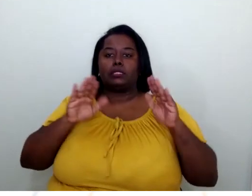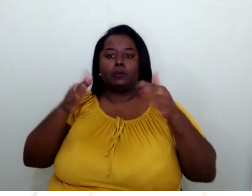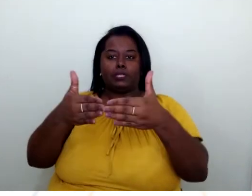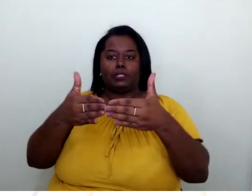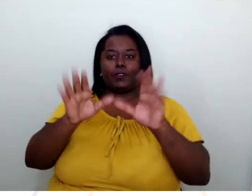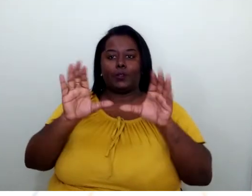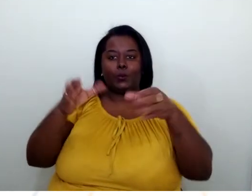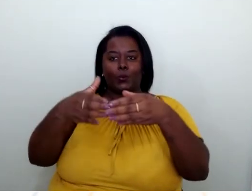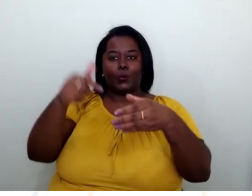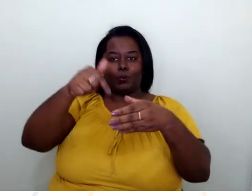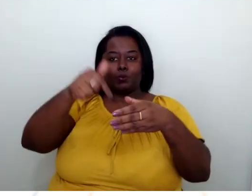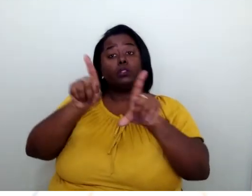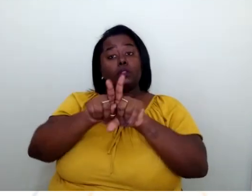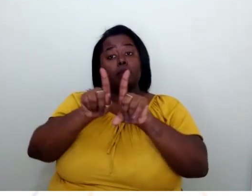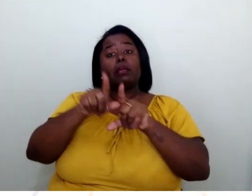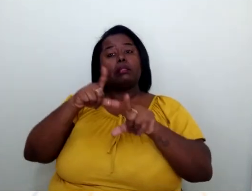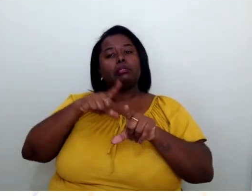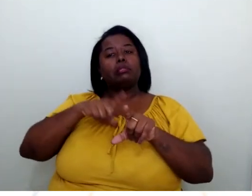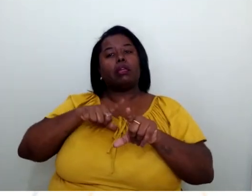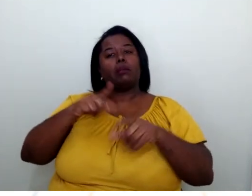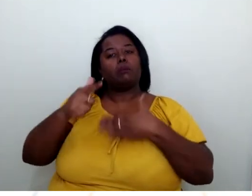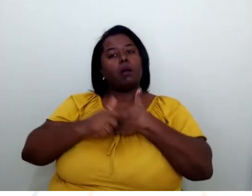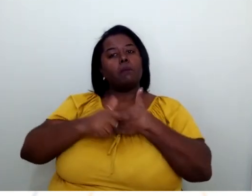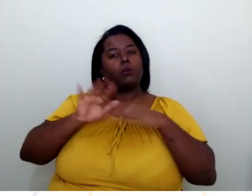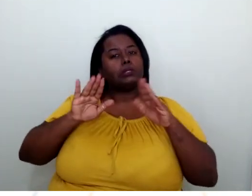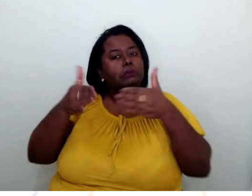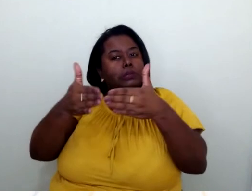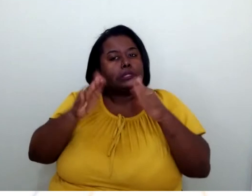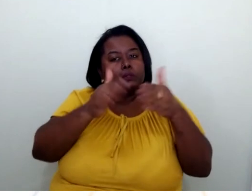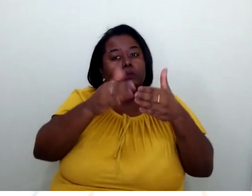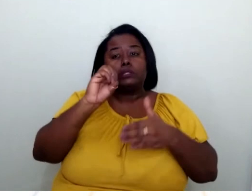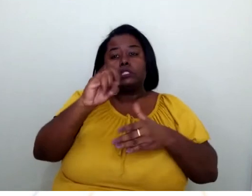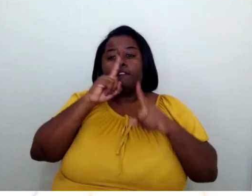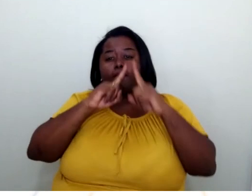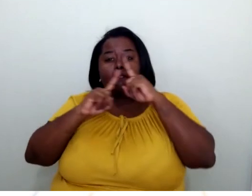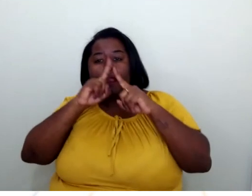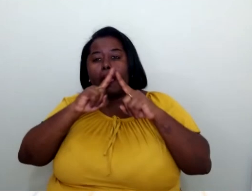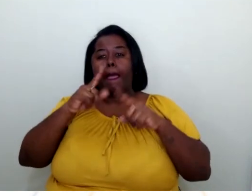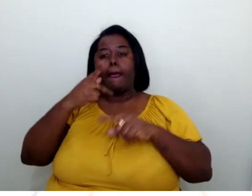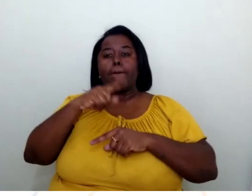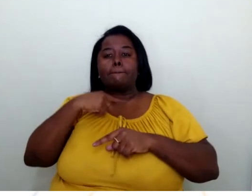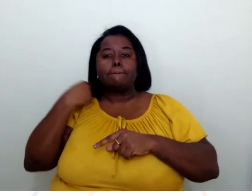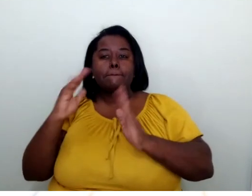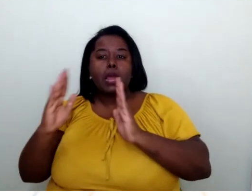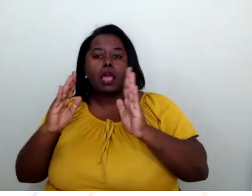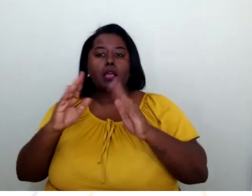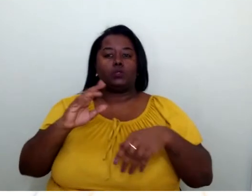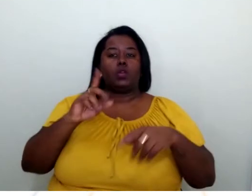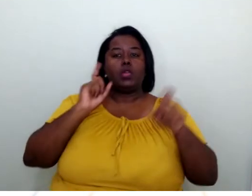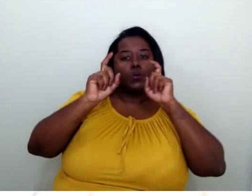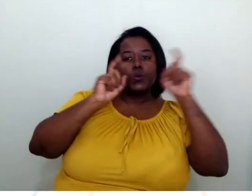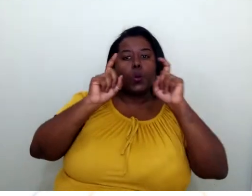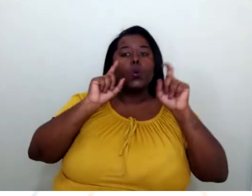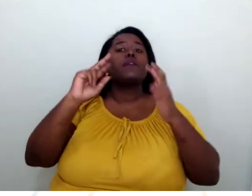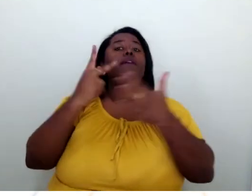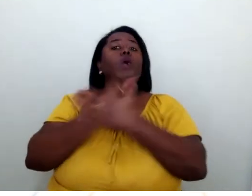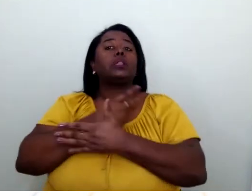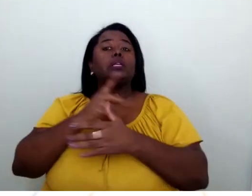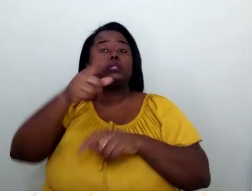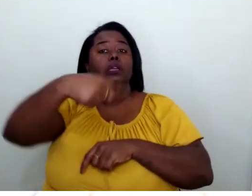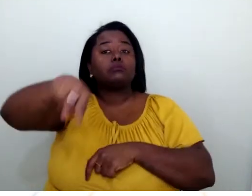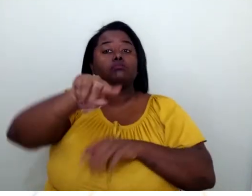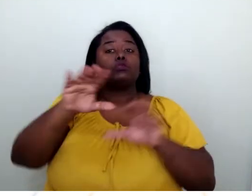phases or stages. The triggering event, asking questions, the exploration phase where